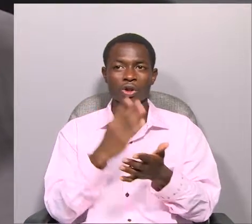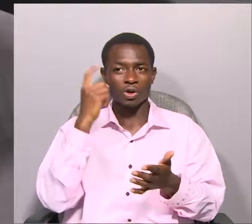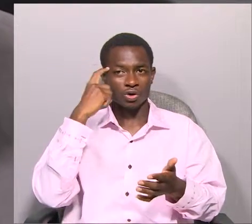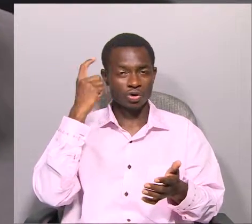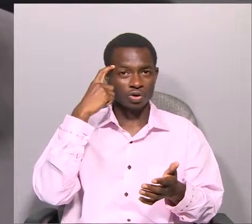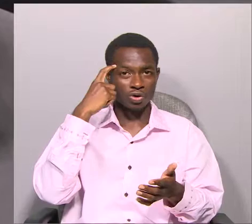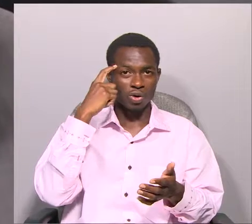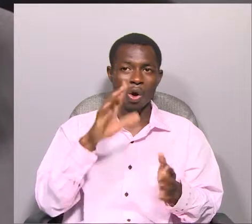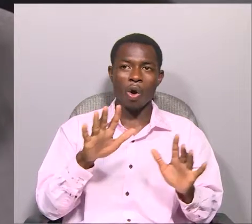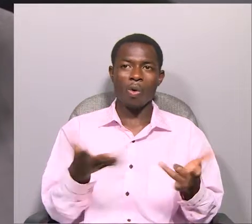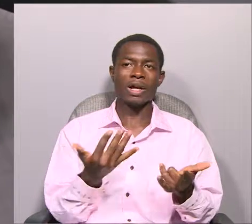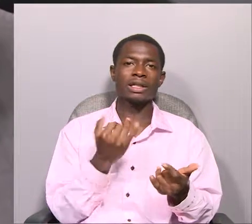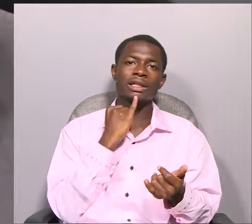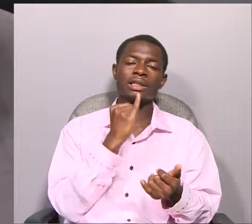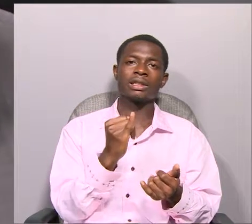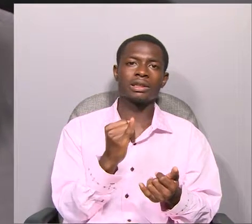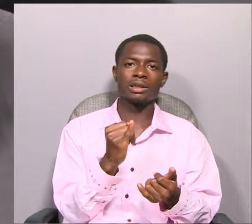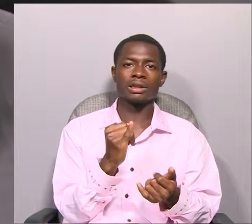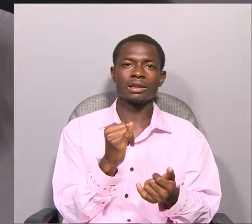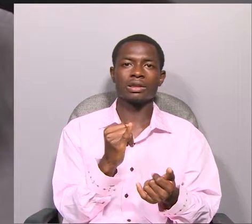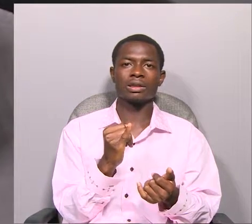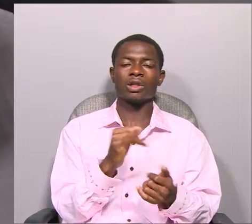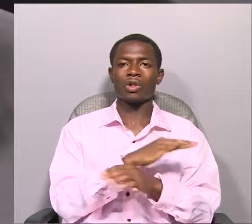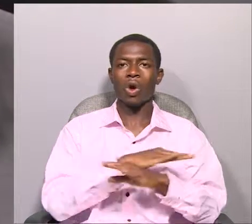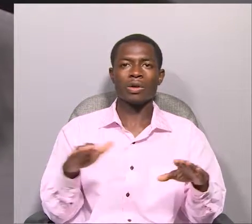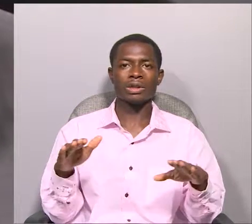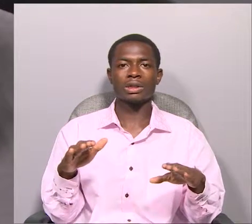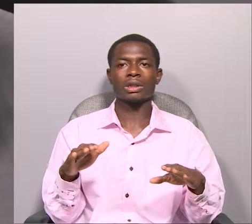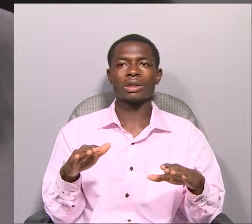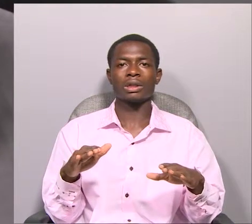know that. Mm-hmm. What is not